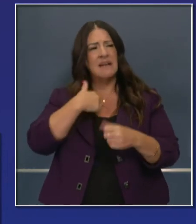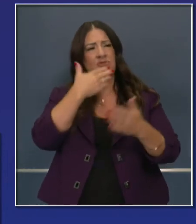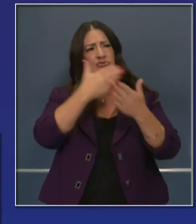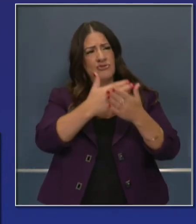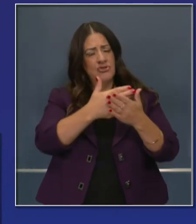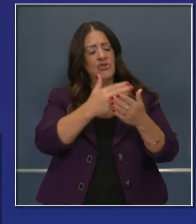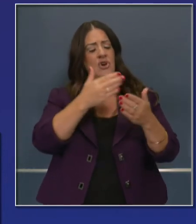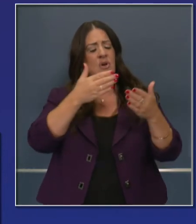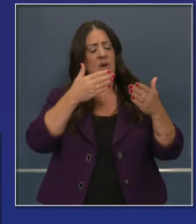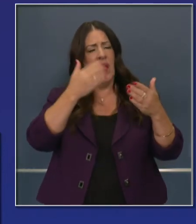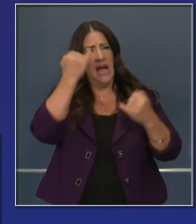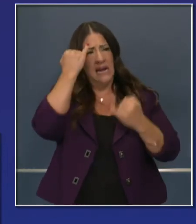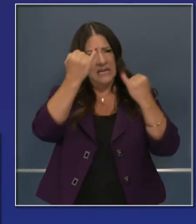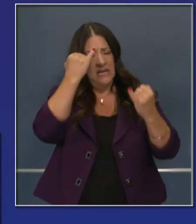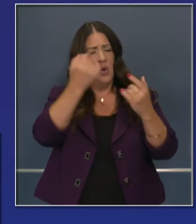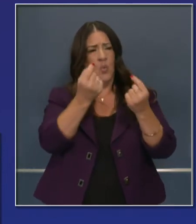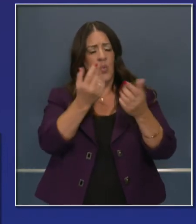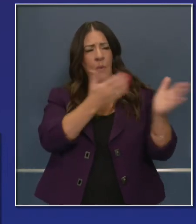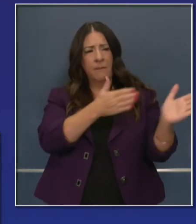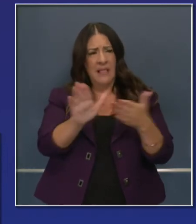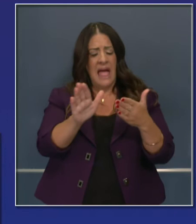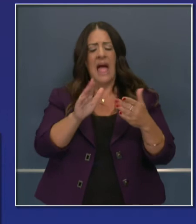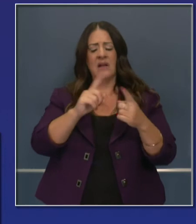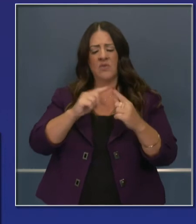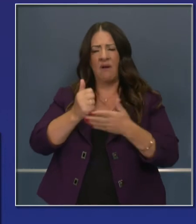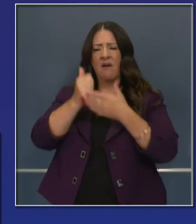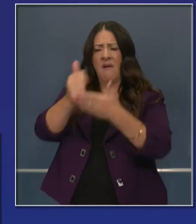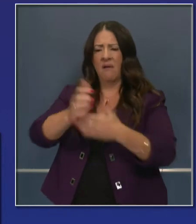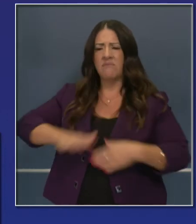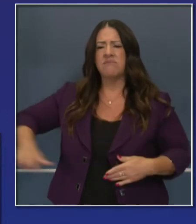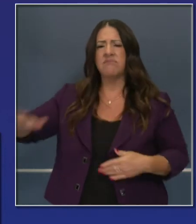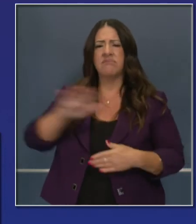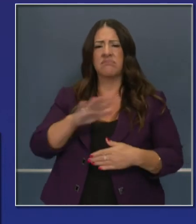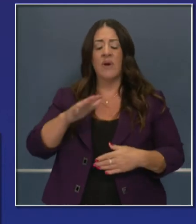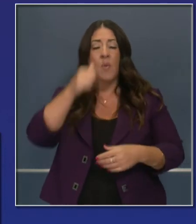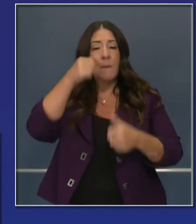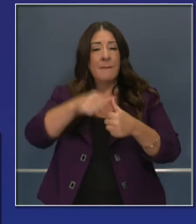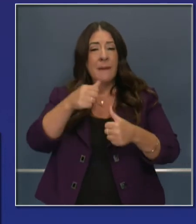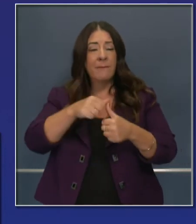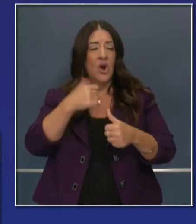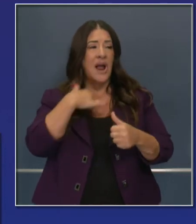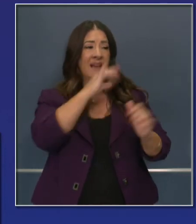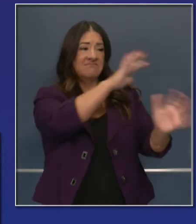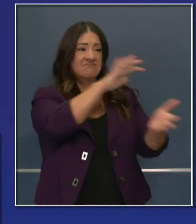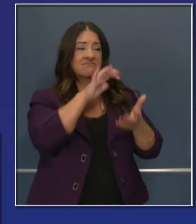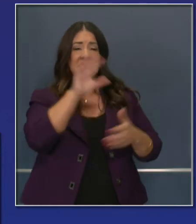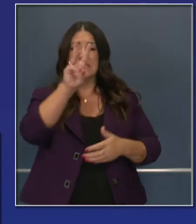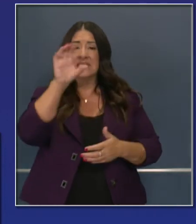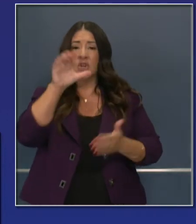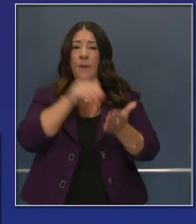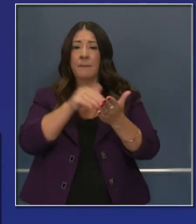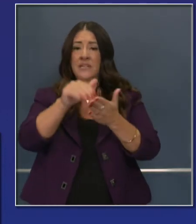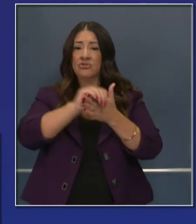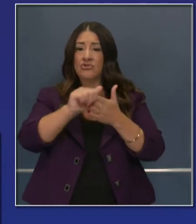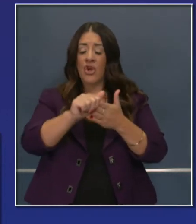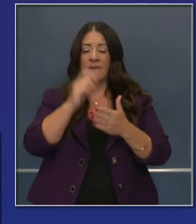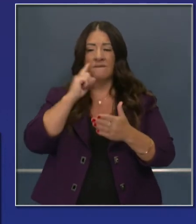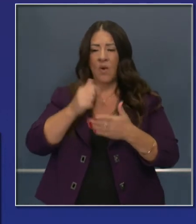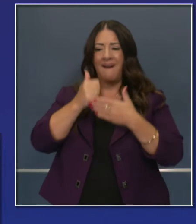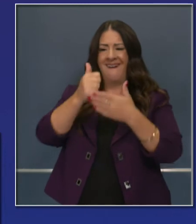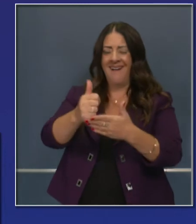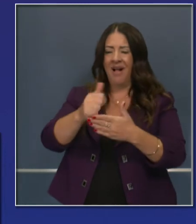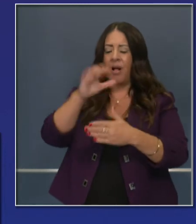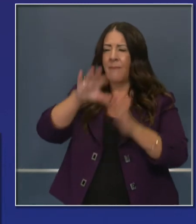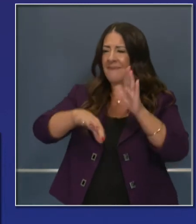the last few weeks we've been updating you on our $600 million home key investment. Again, shelters, we